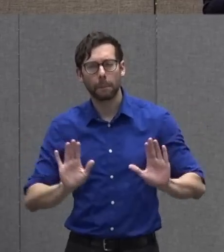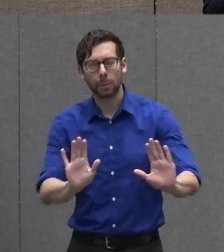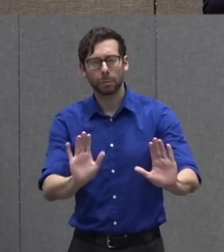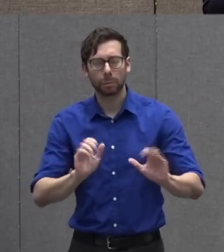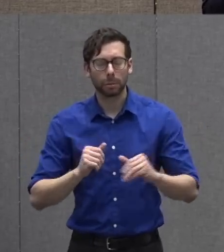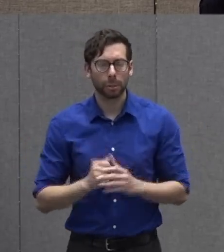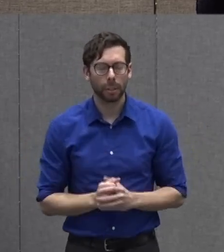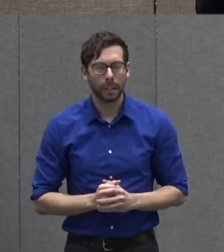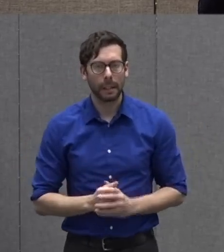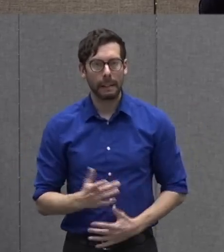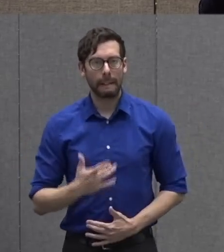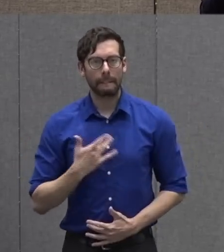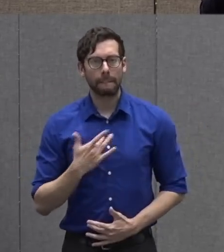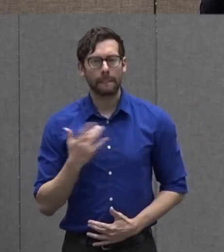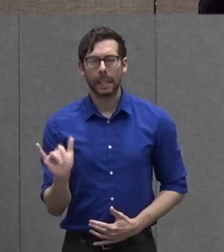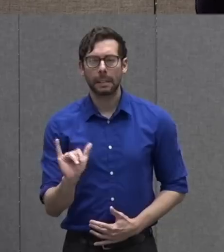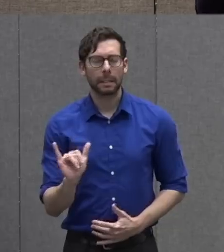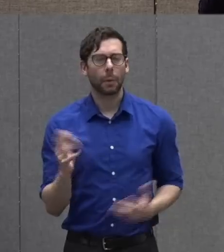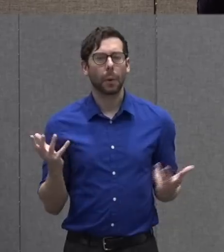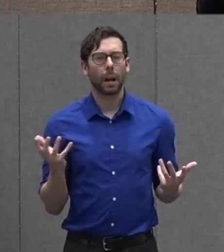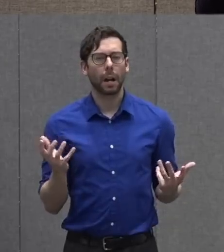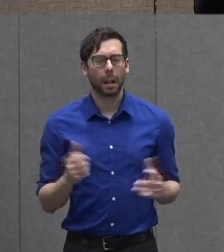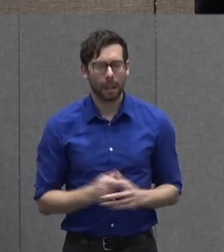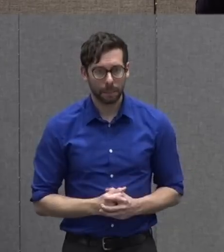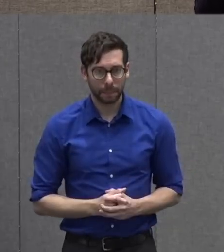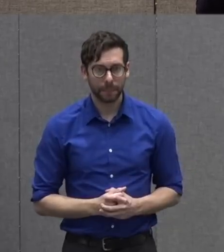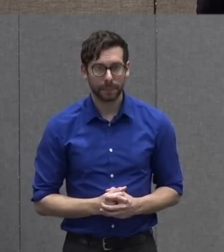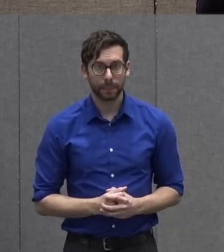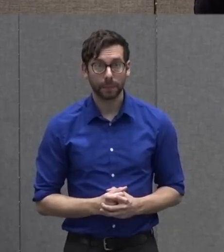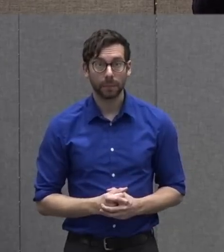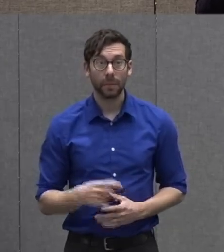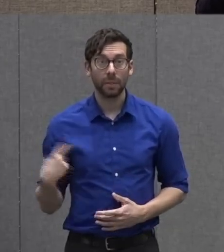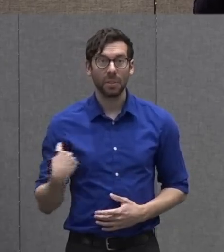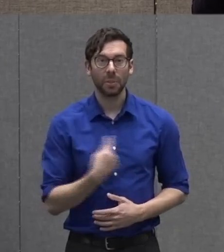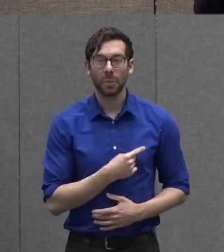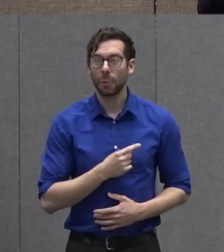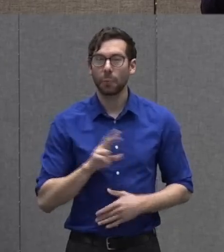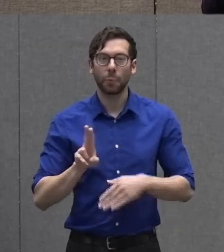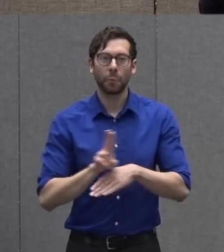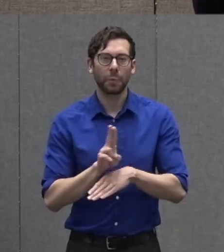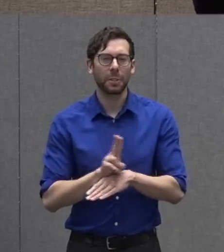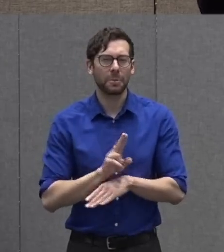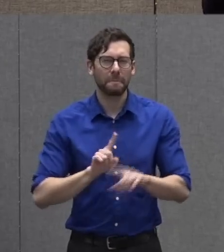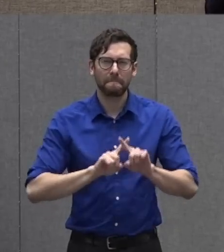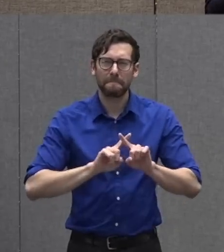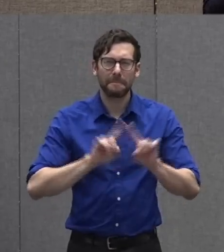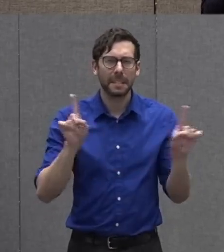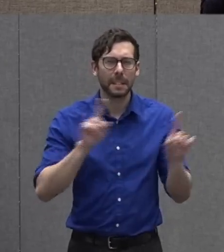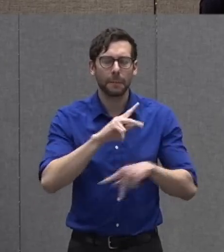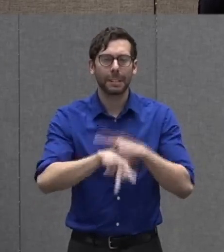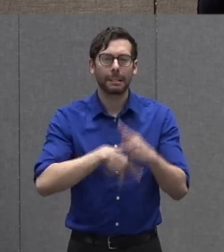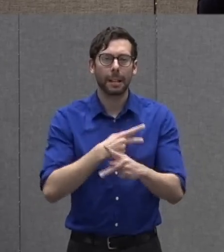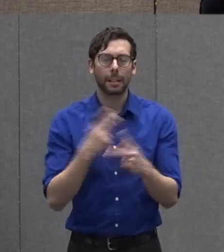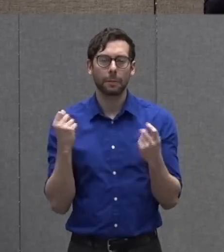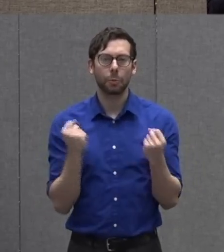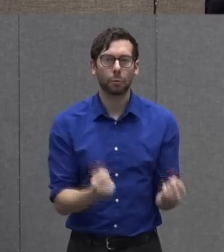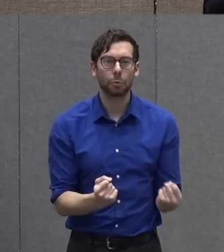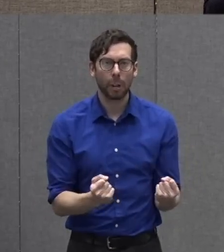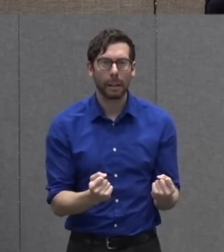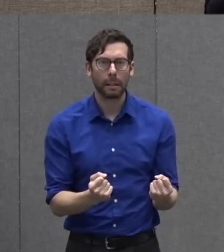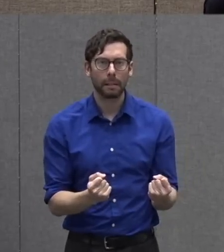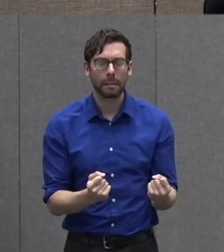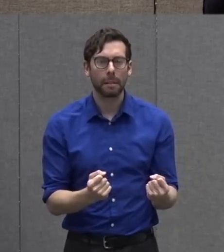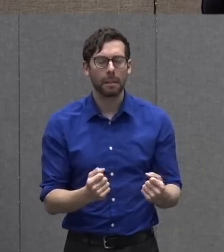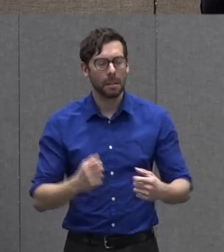like? So we can use different strengths, how hard or how soft we're pushing